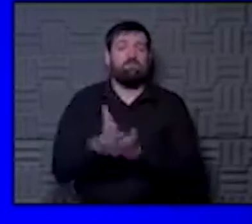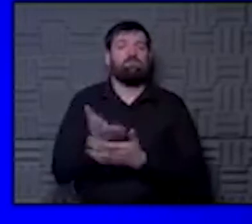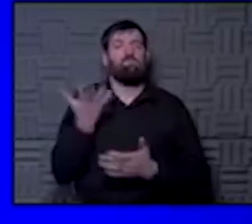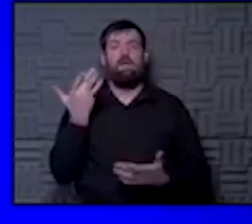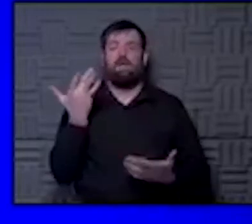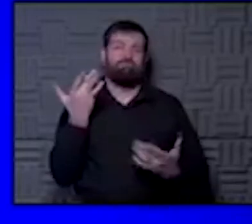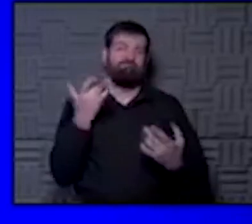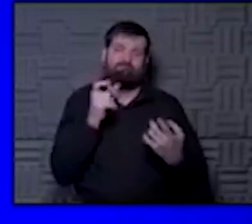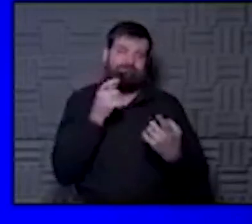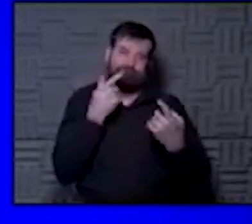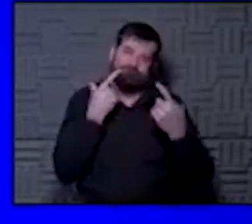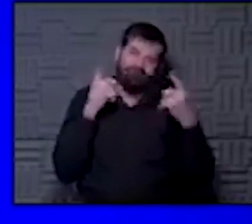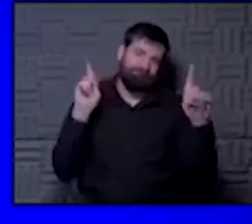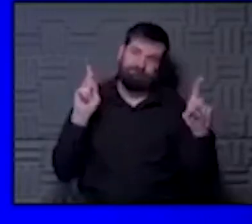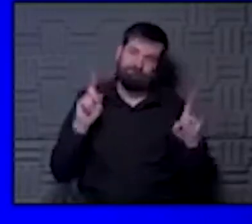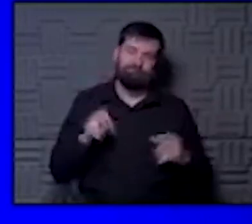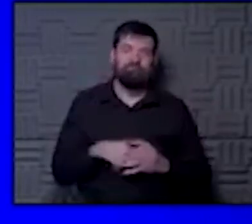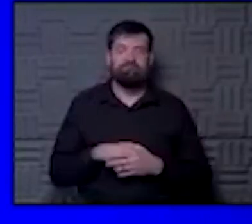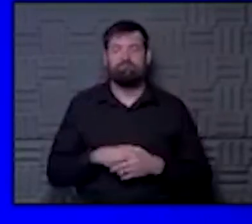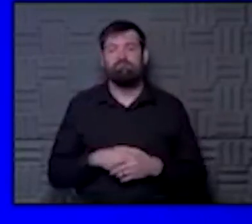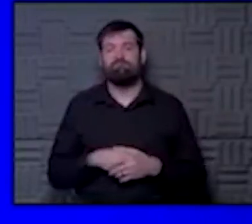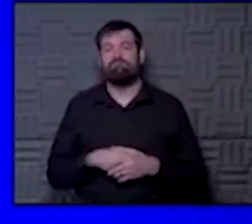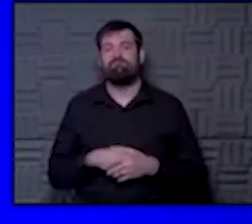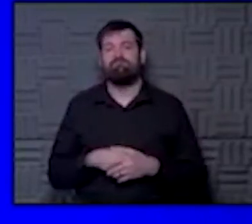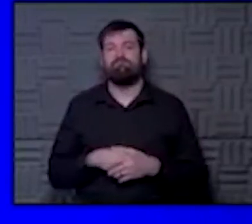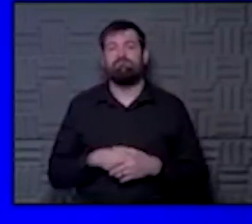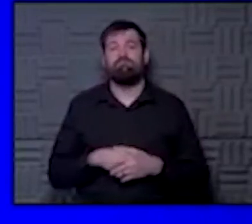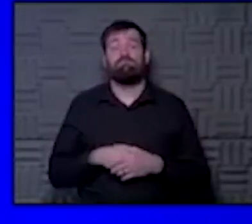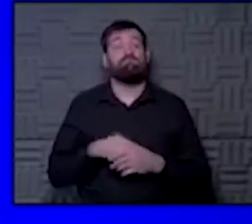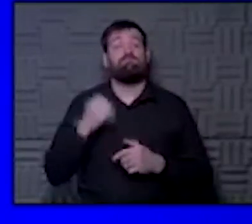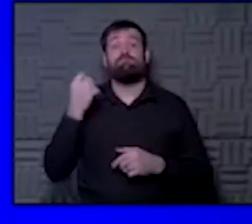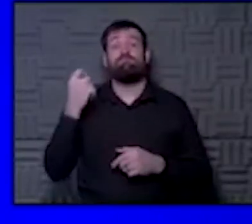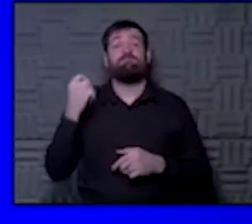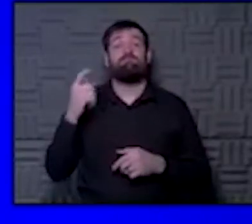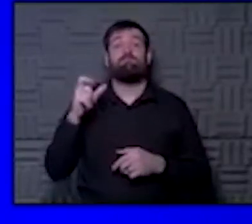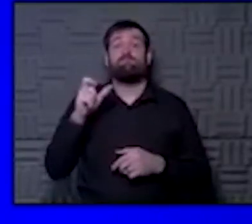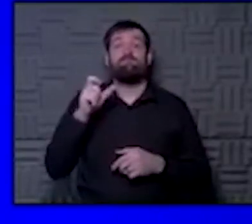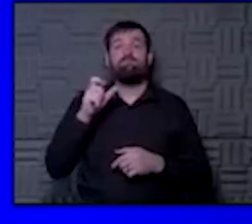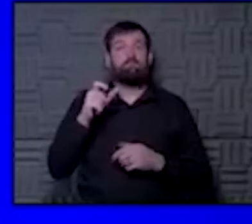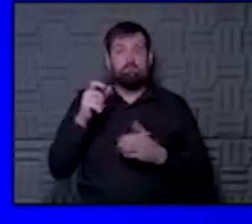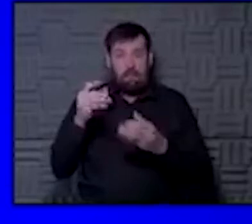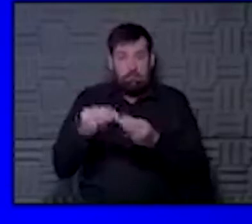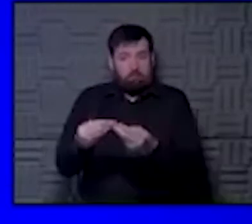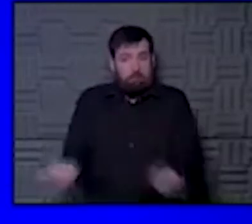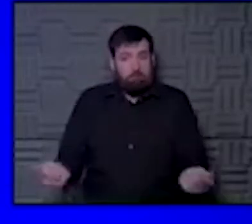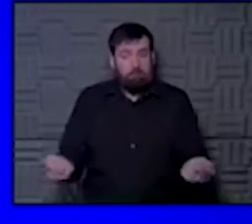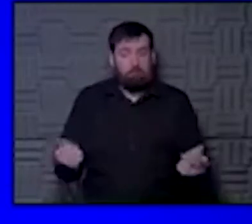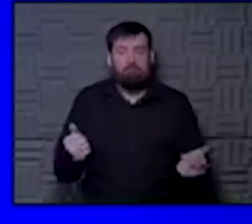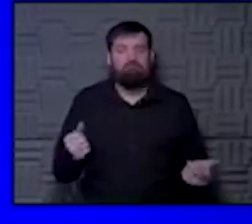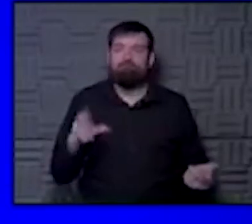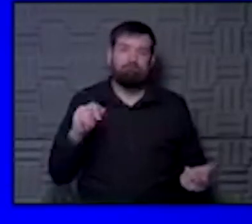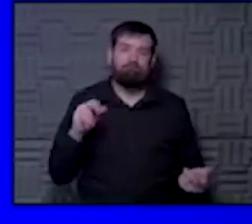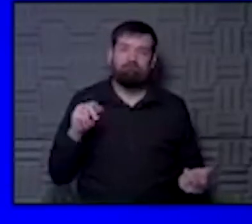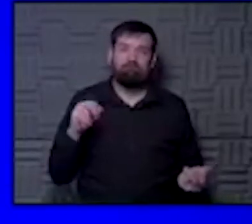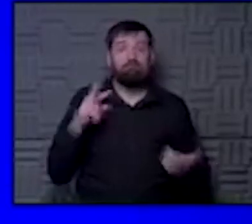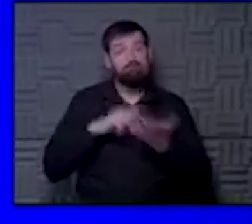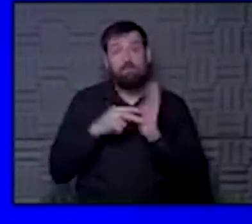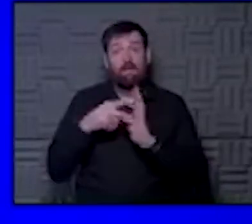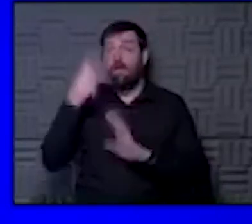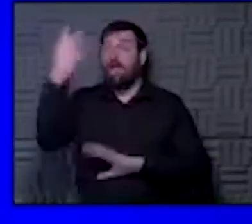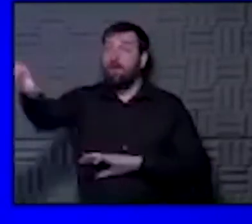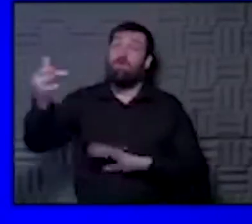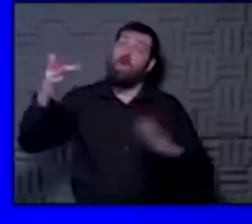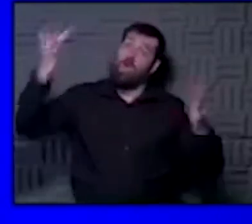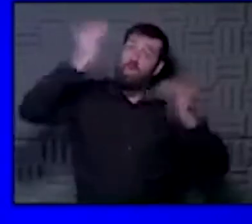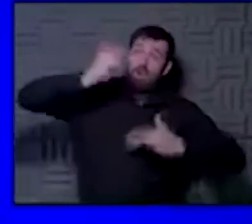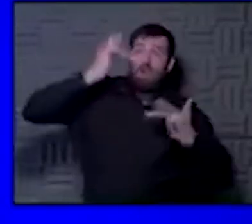any efficacy. So it's important to note that this isn't a panacea. This doesn't mean you can go out and get